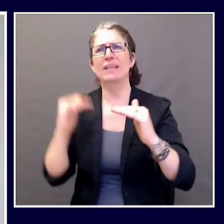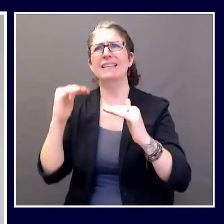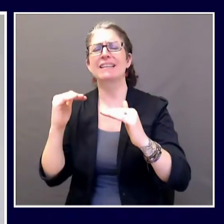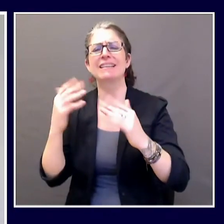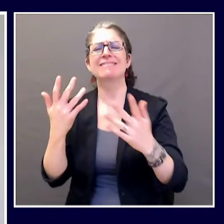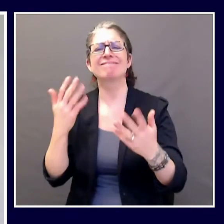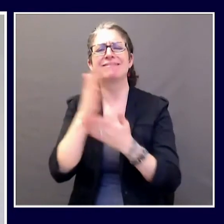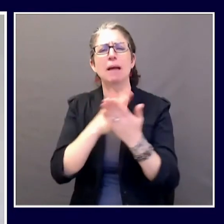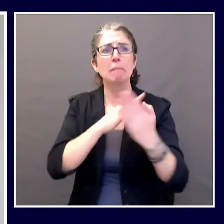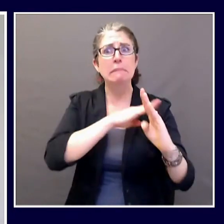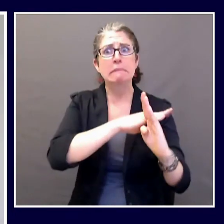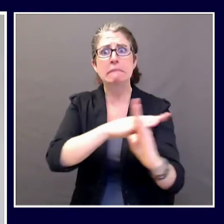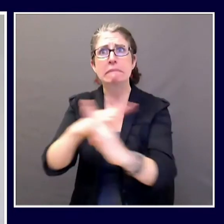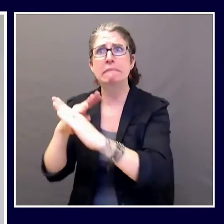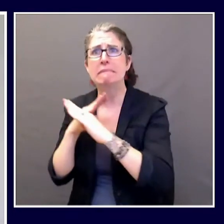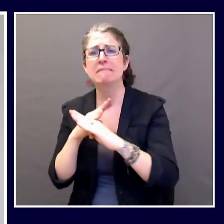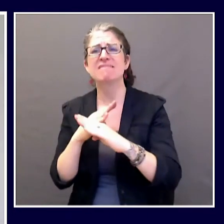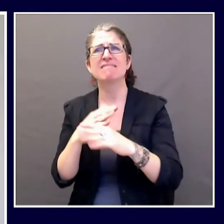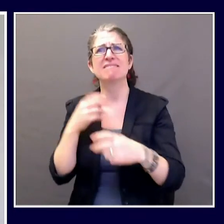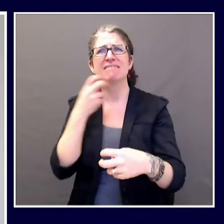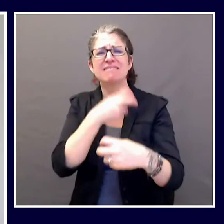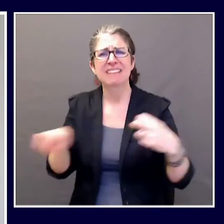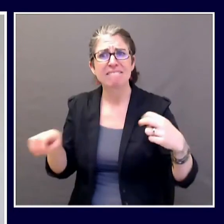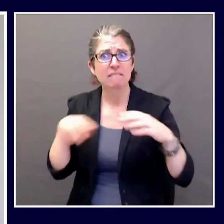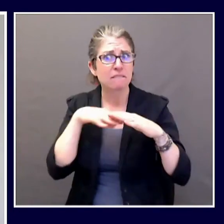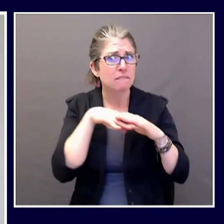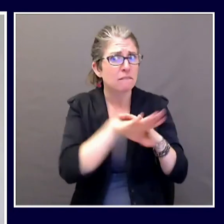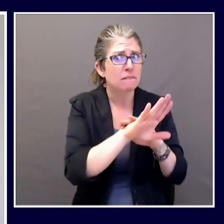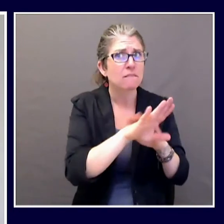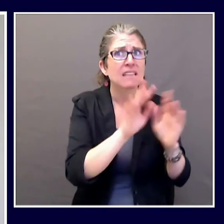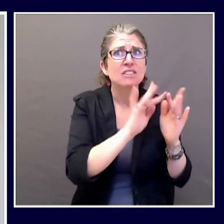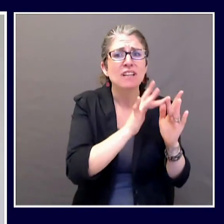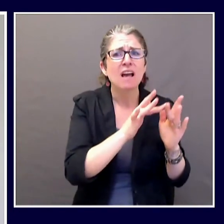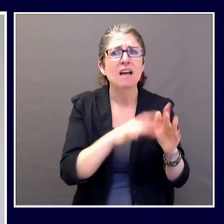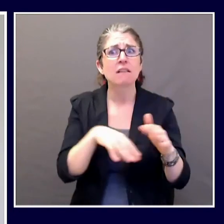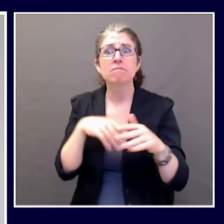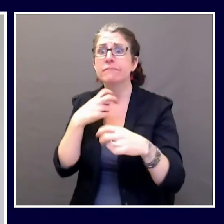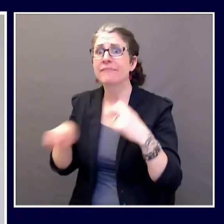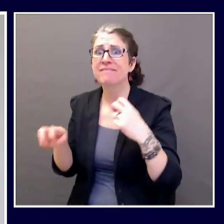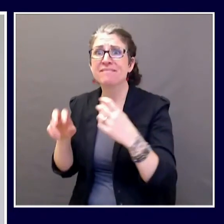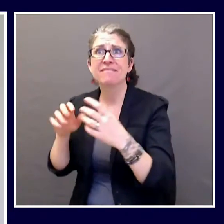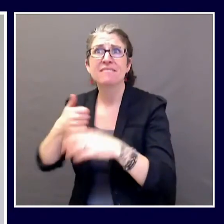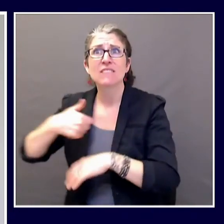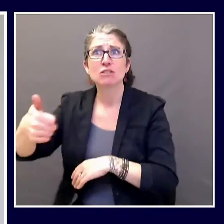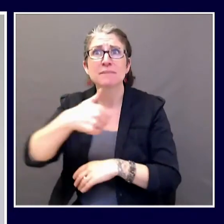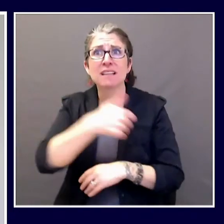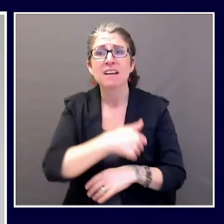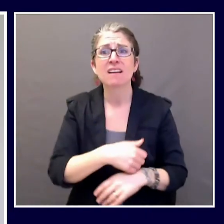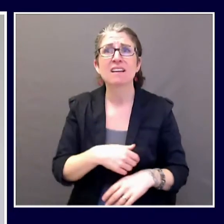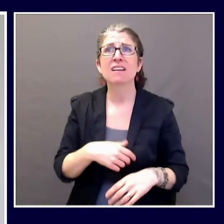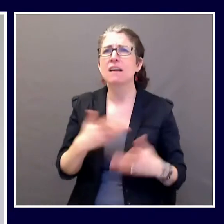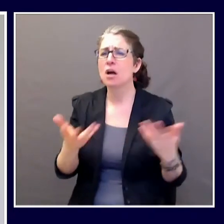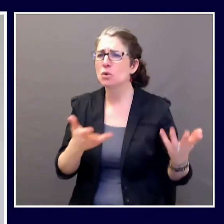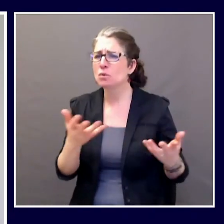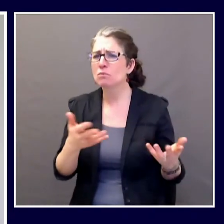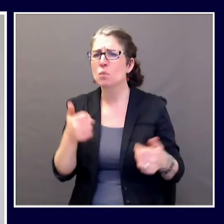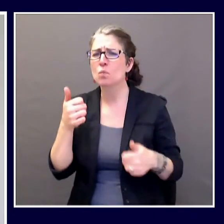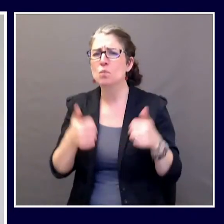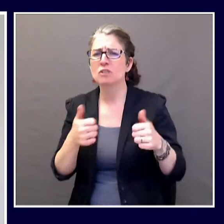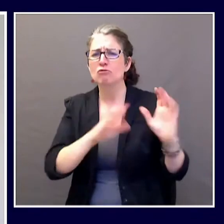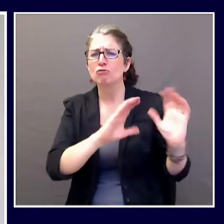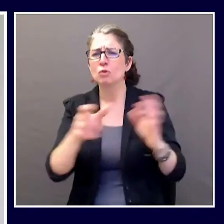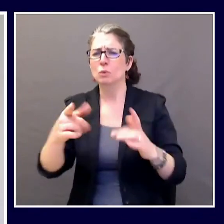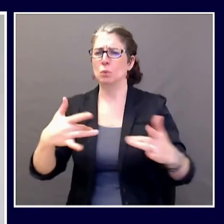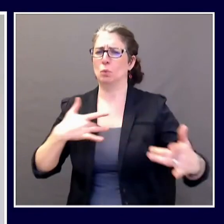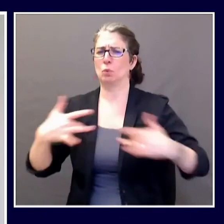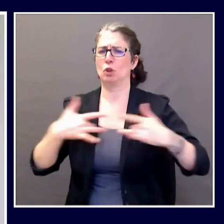about getting doses right now? Sure, I'll start. There's 3 that I that our team and I meets about to talk about,